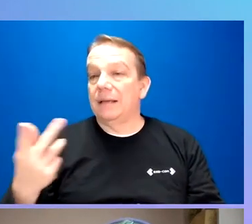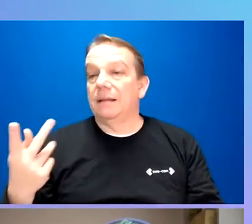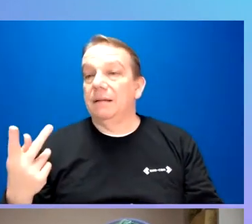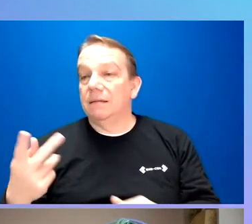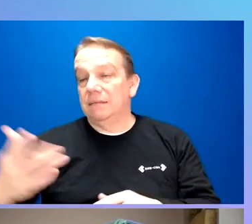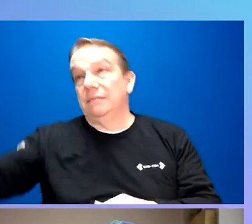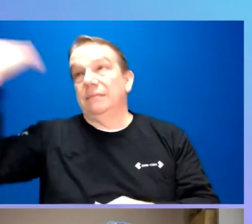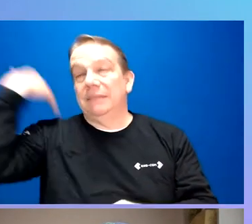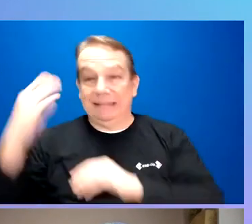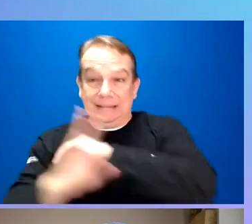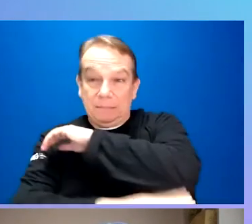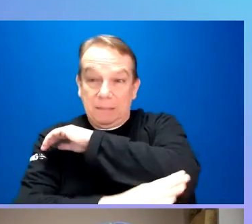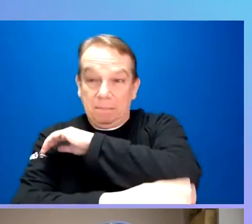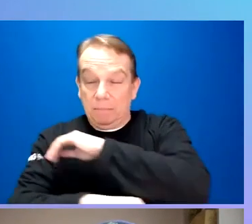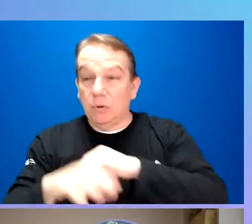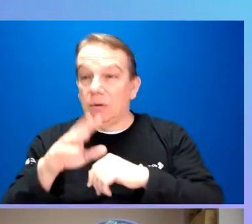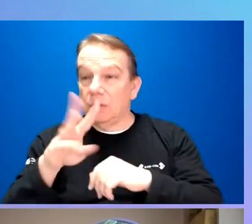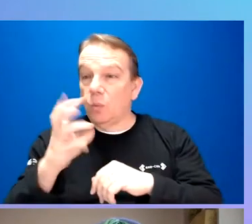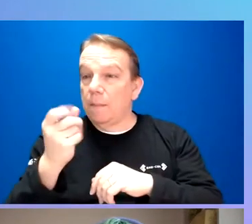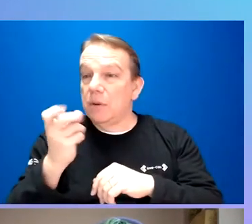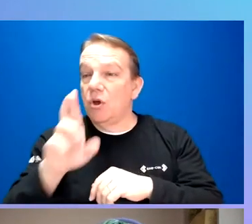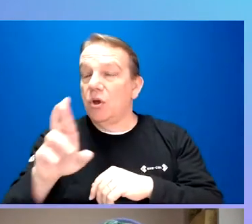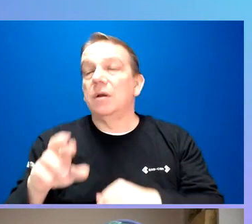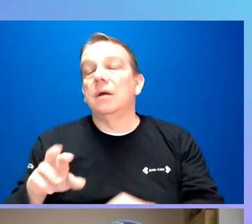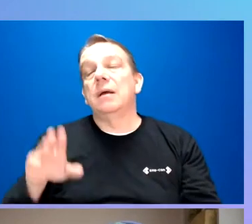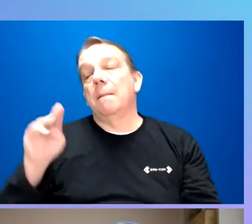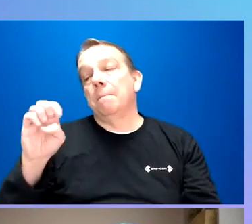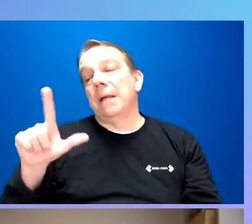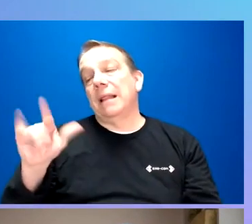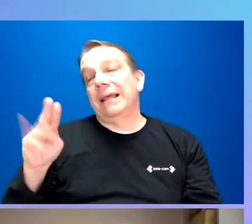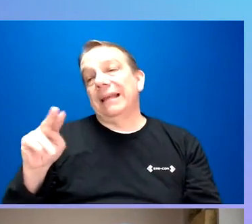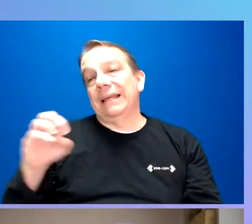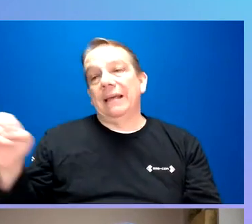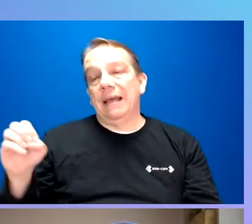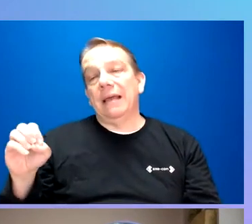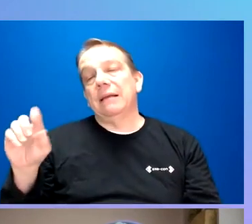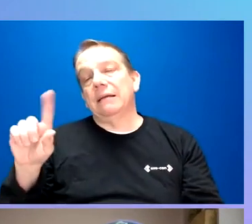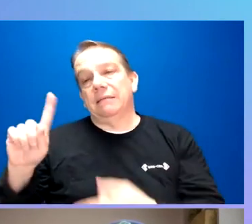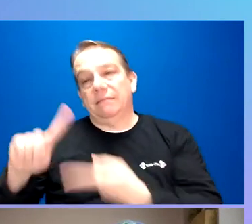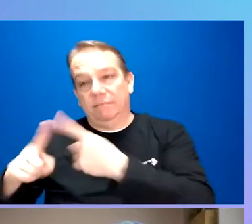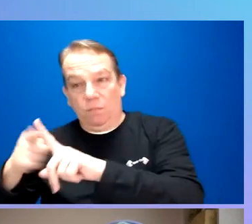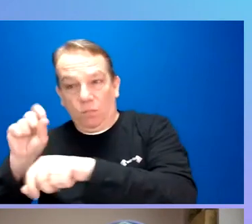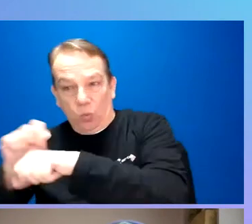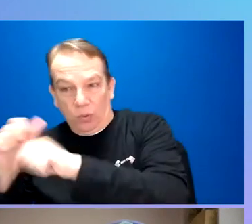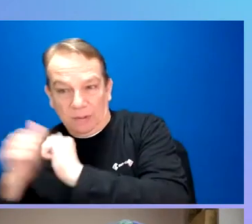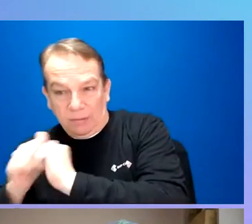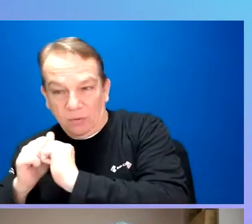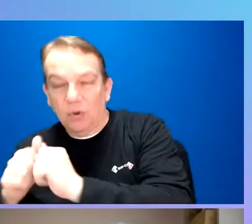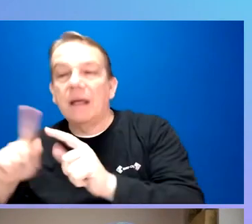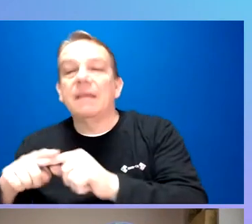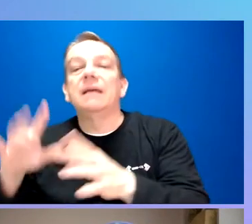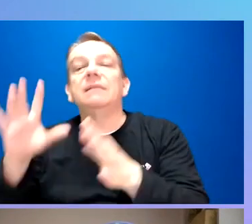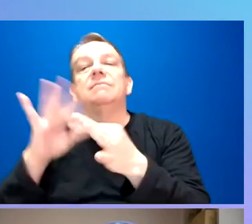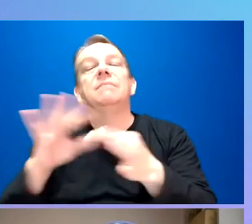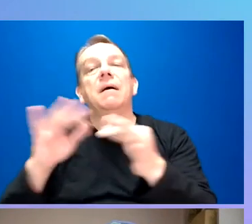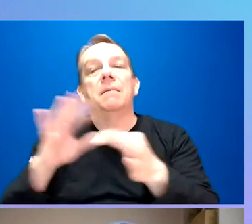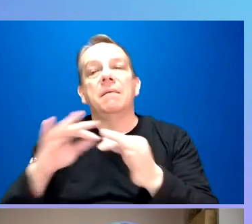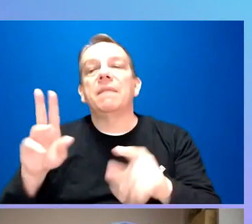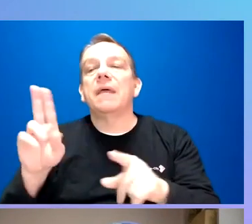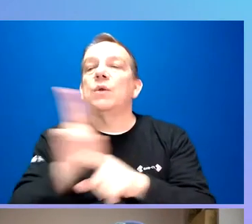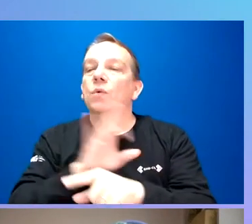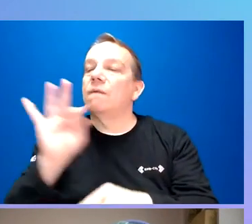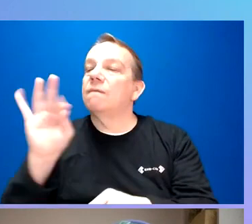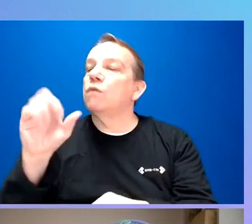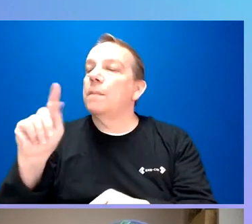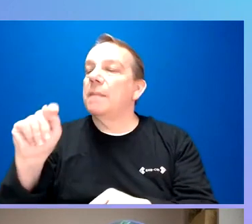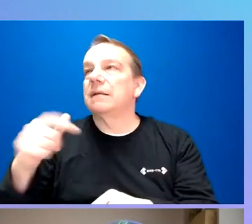back in September, our colleagues Melanie and Wilco presented on the new criteria and how it relates to web, and they used this format, so